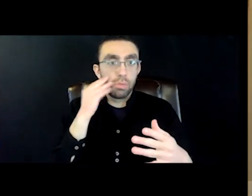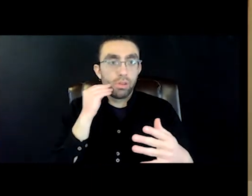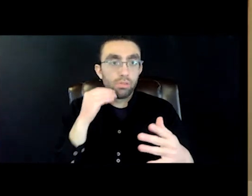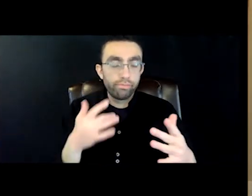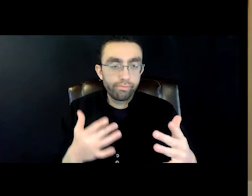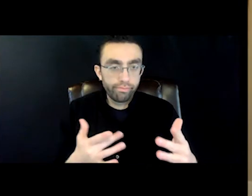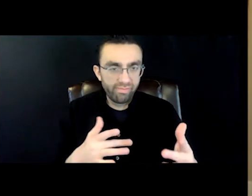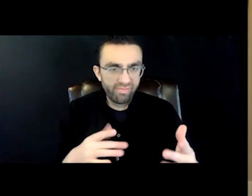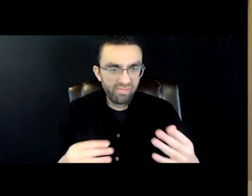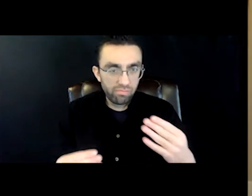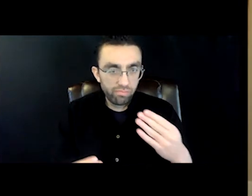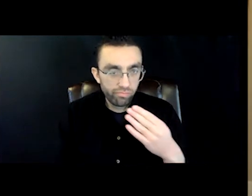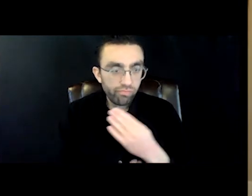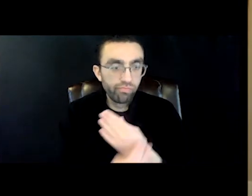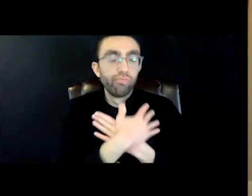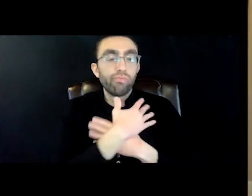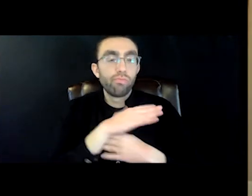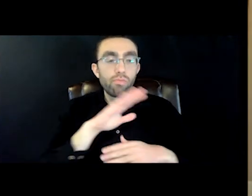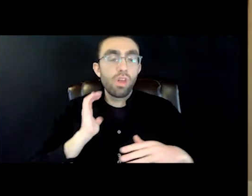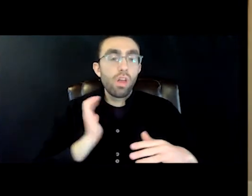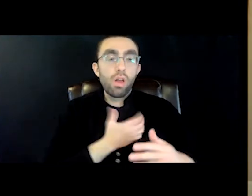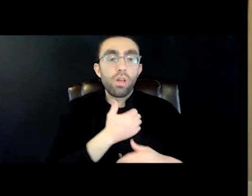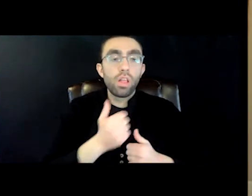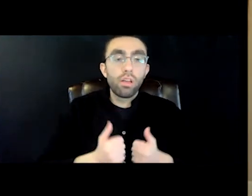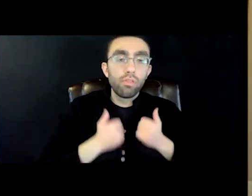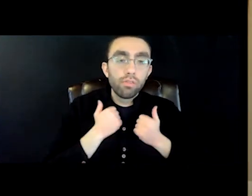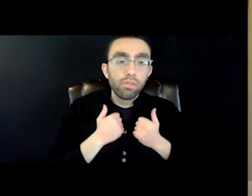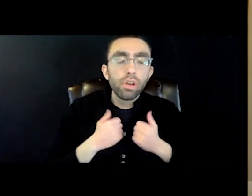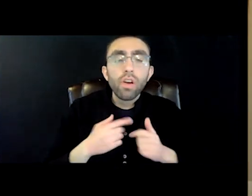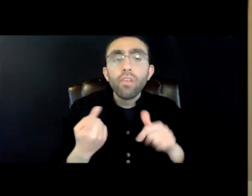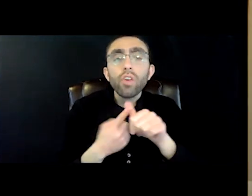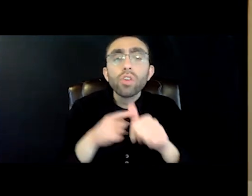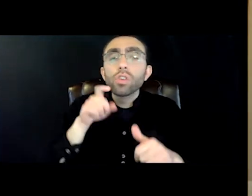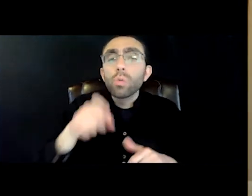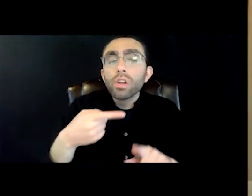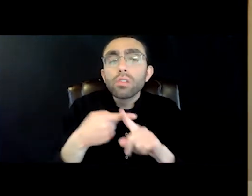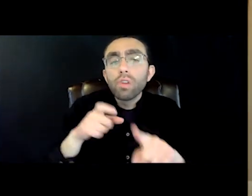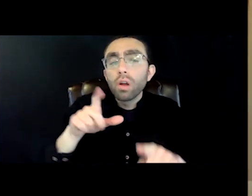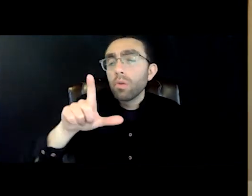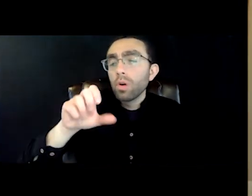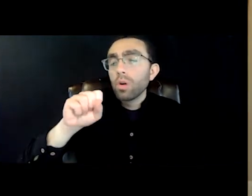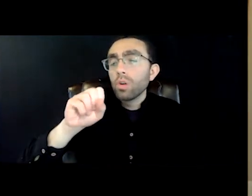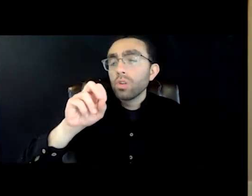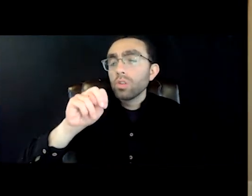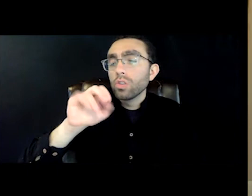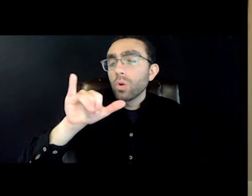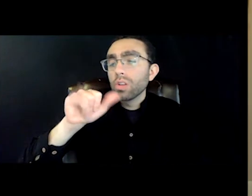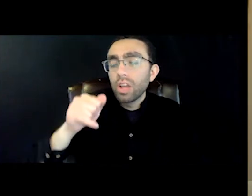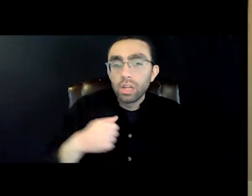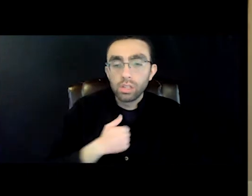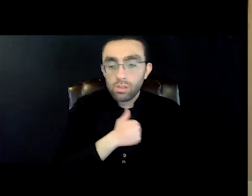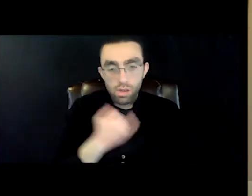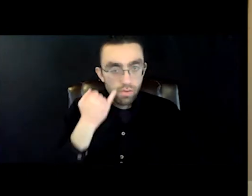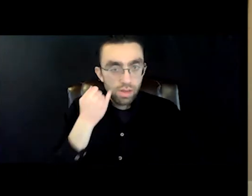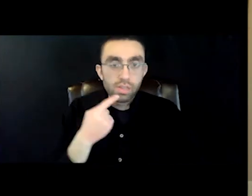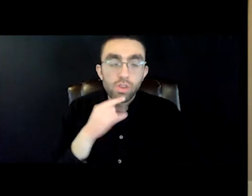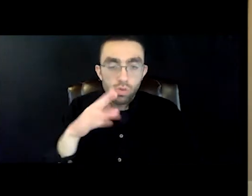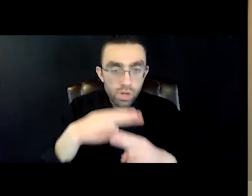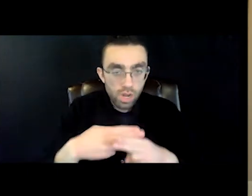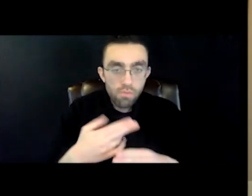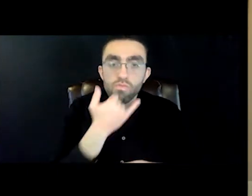Sanya Irfan. Apologies if I said that wrong. So I think this is a question for all three